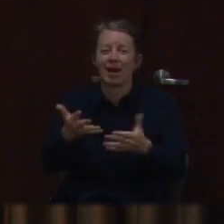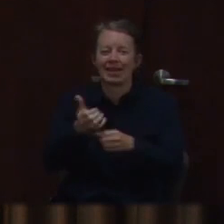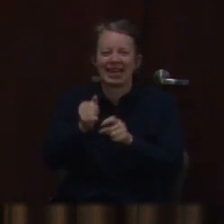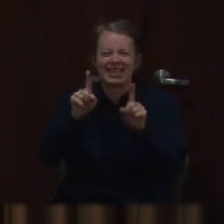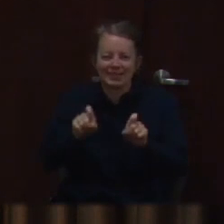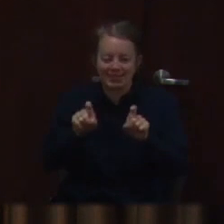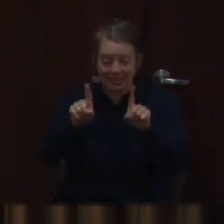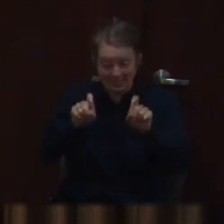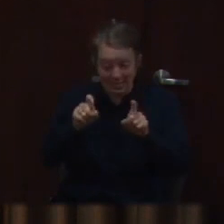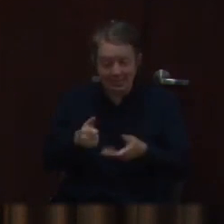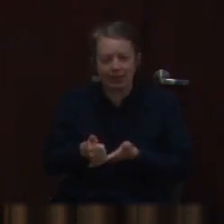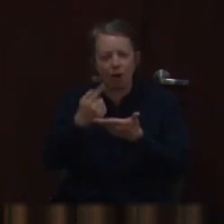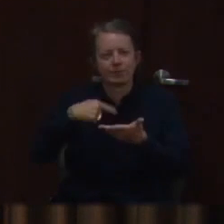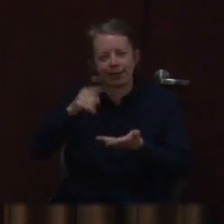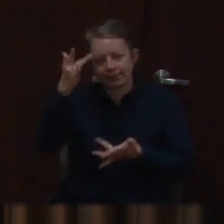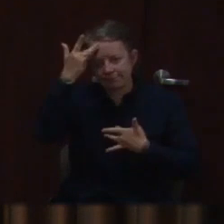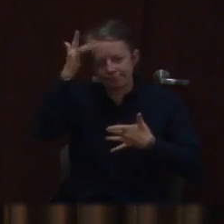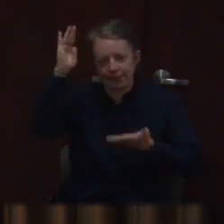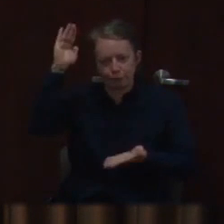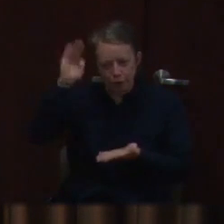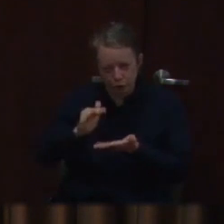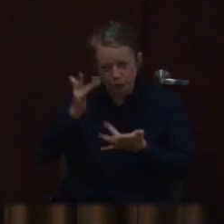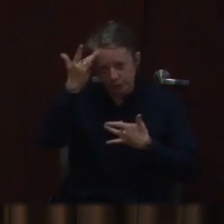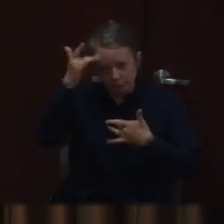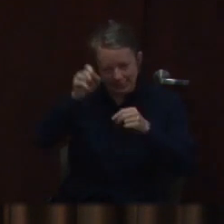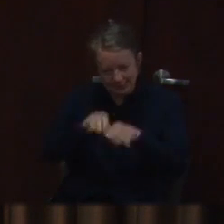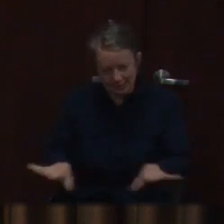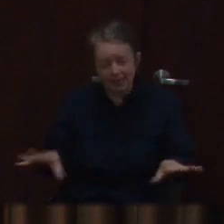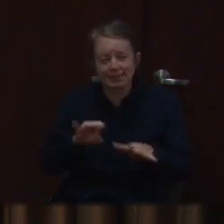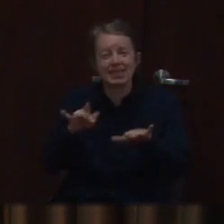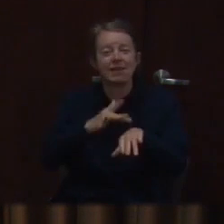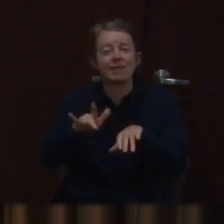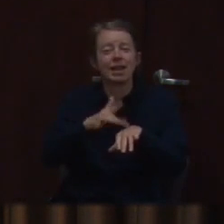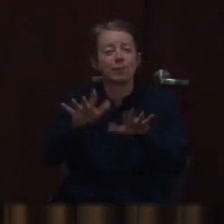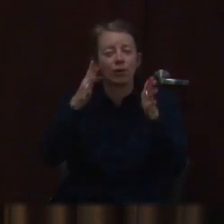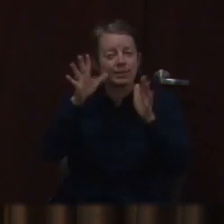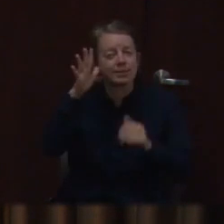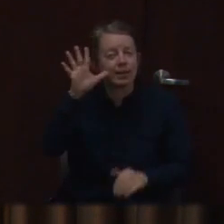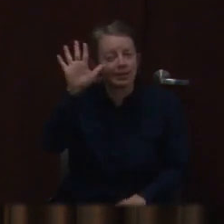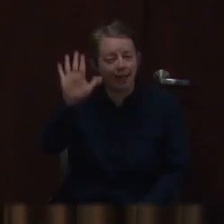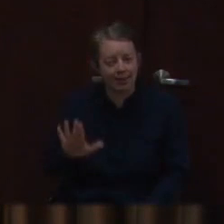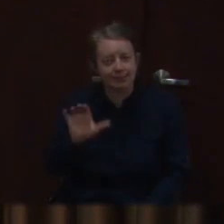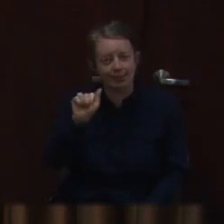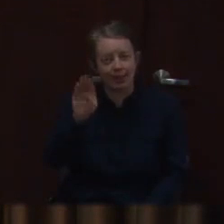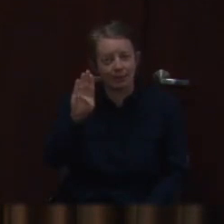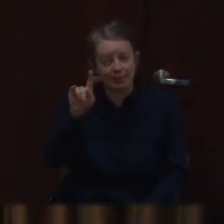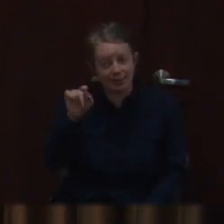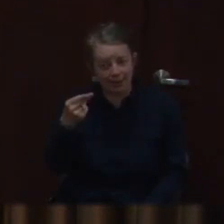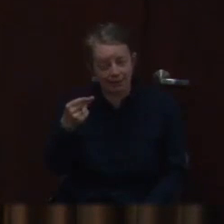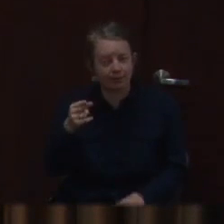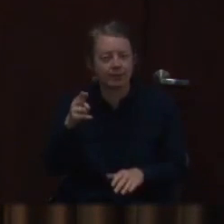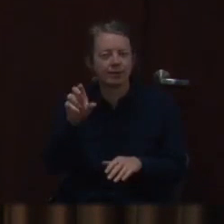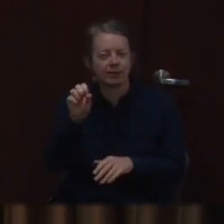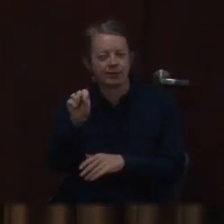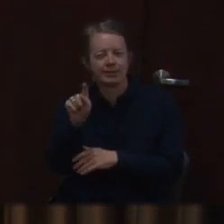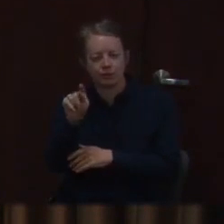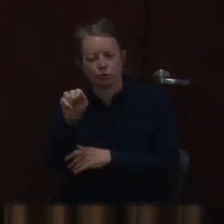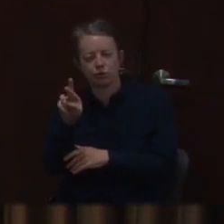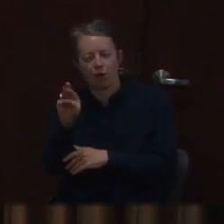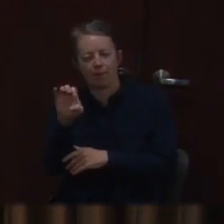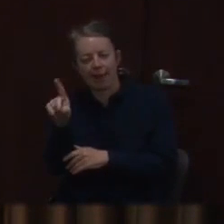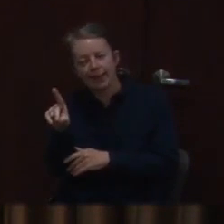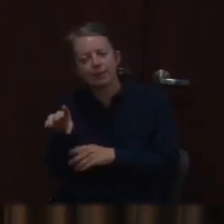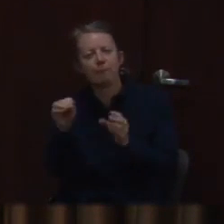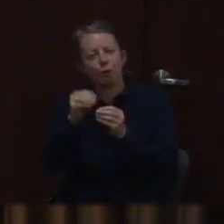and testing is available at AB Tech on Sundays via StarMed, and more information on testing with StarMed